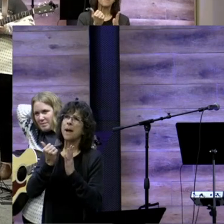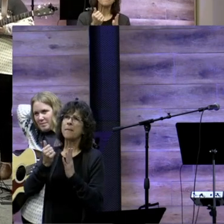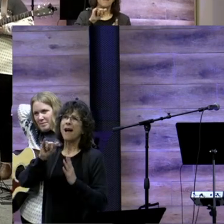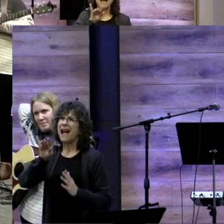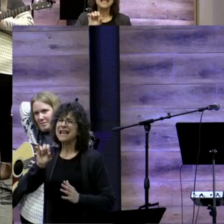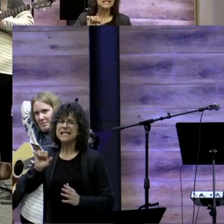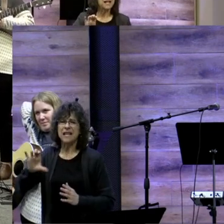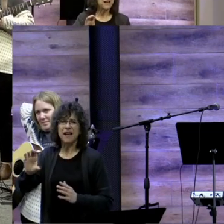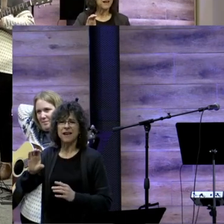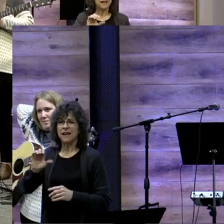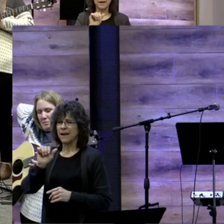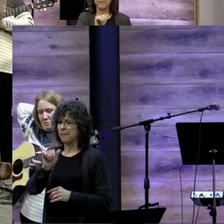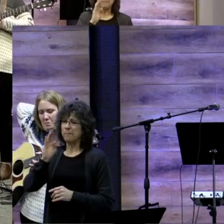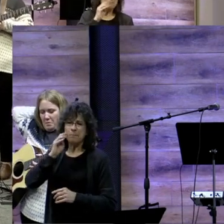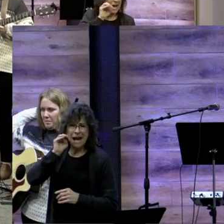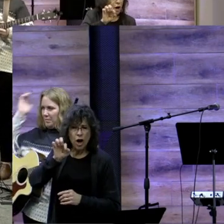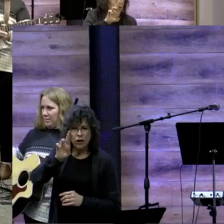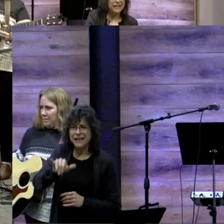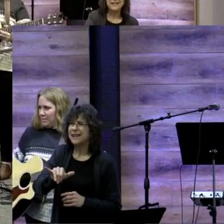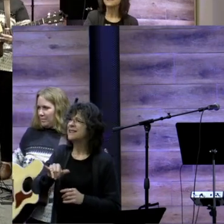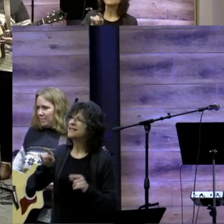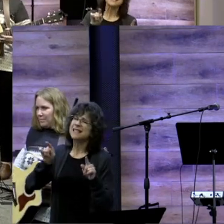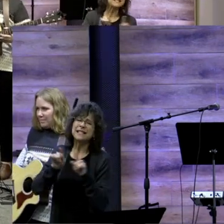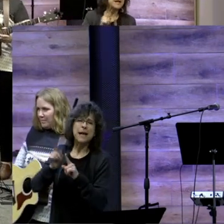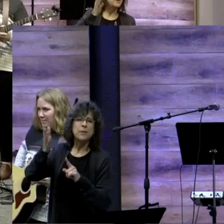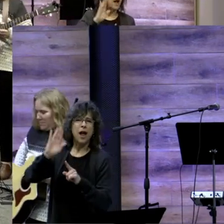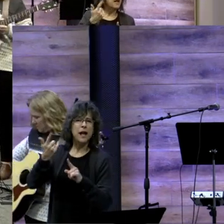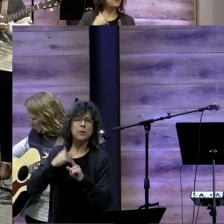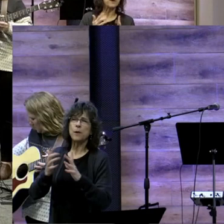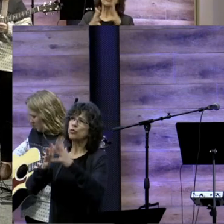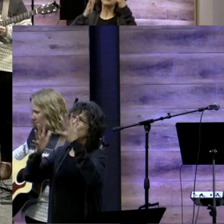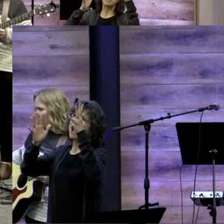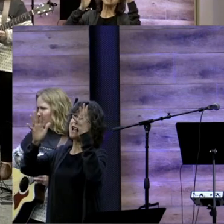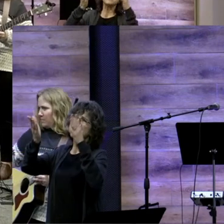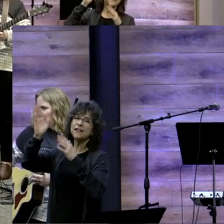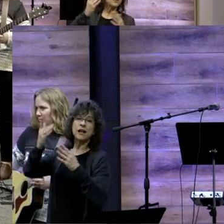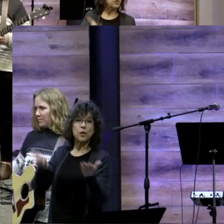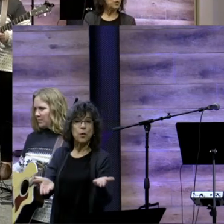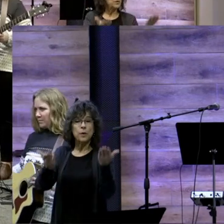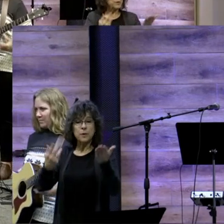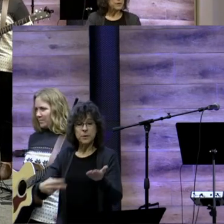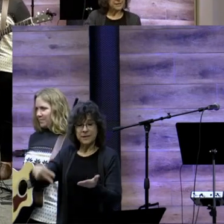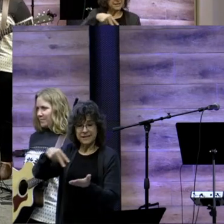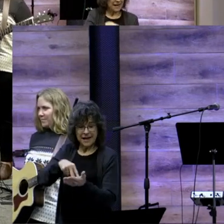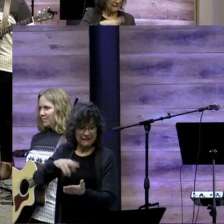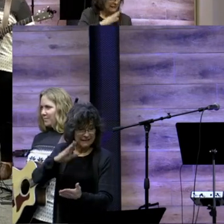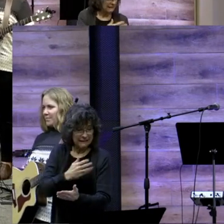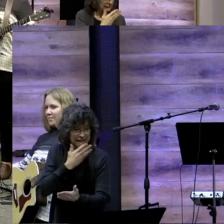God today, and we will continue to praise him. So would you stand with us as we sing together?